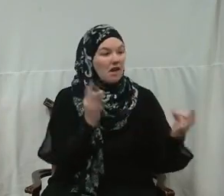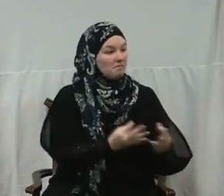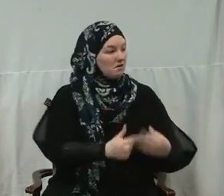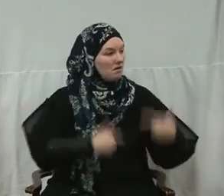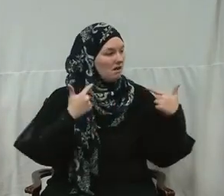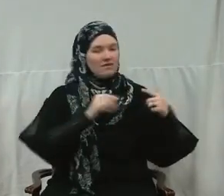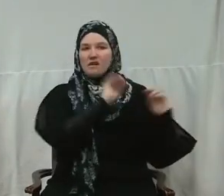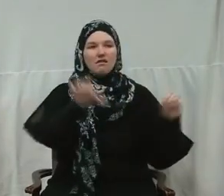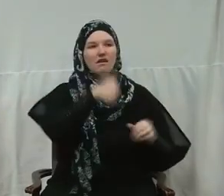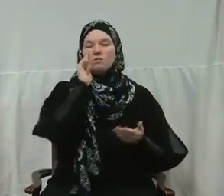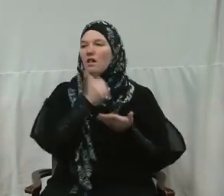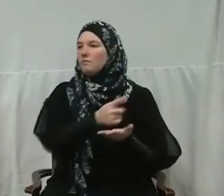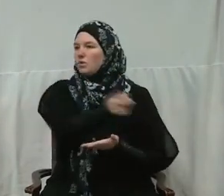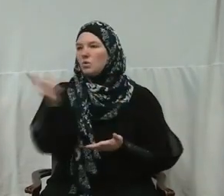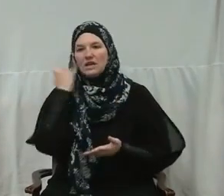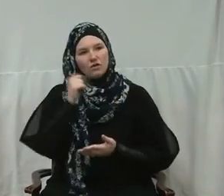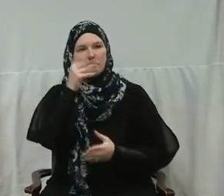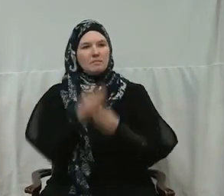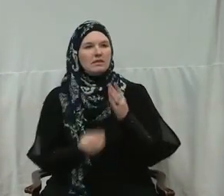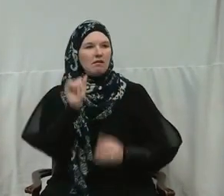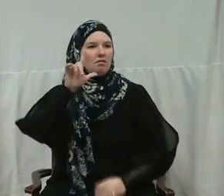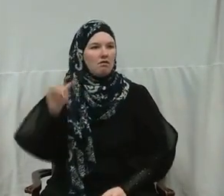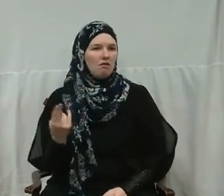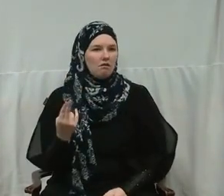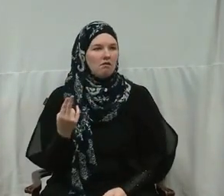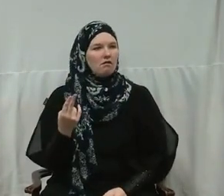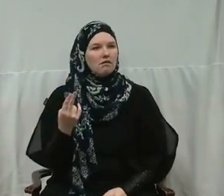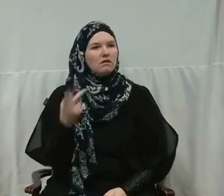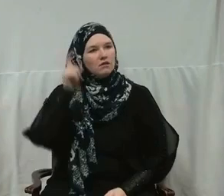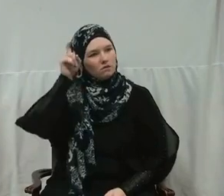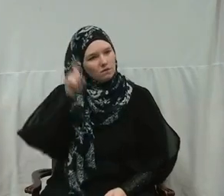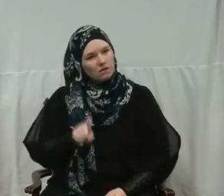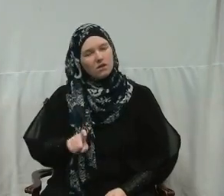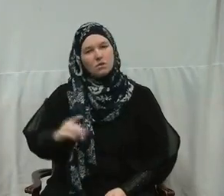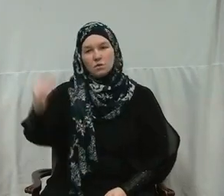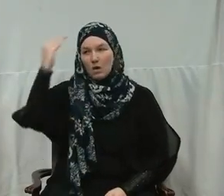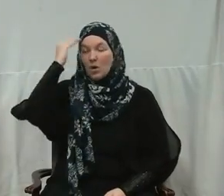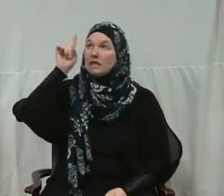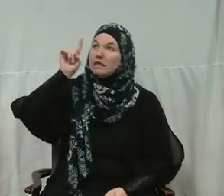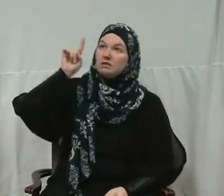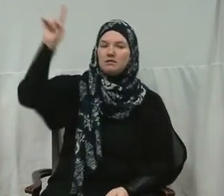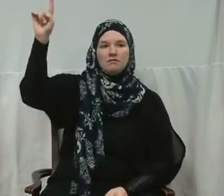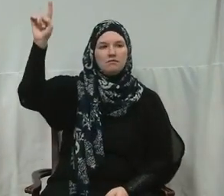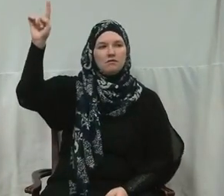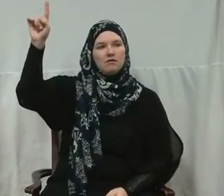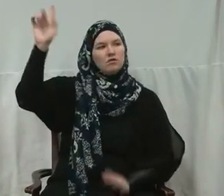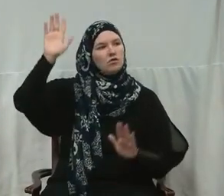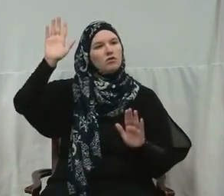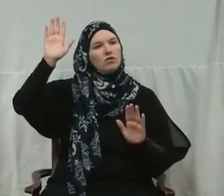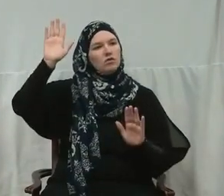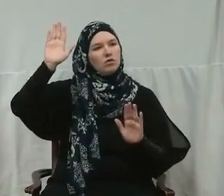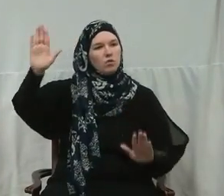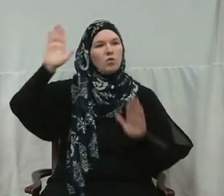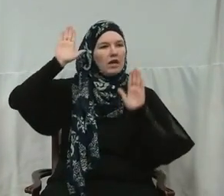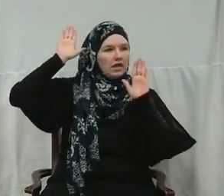takes to have good manners with Allah. That you acknowledge that He is the greater